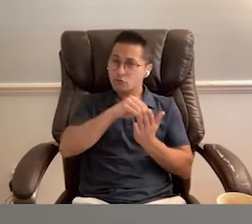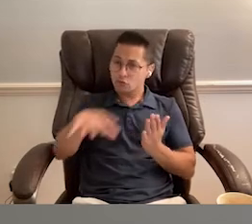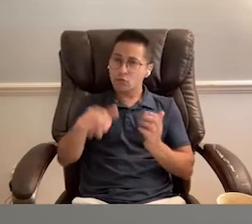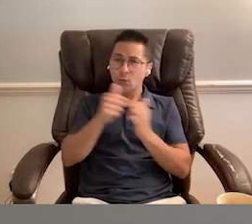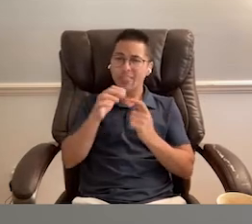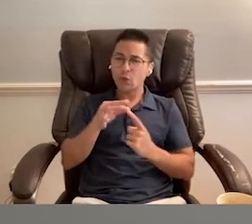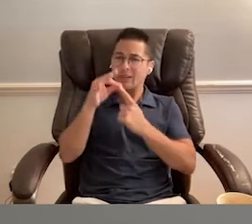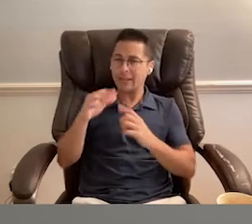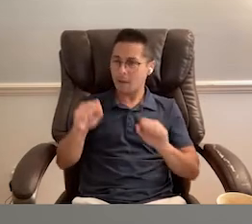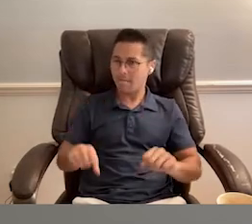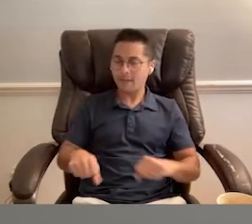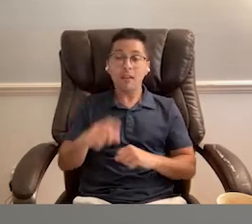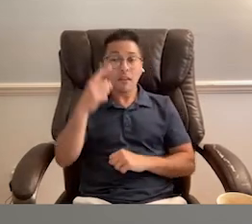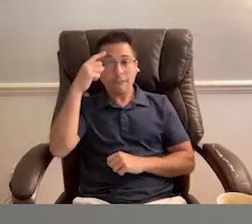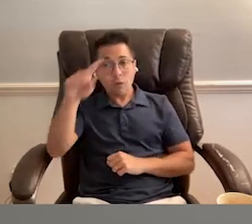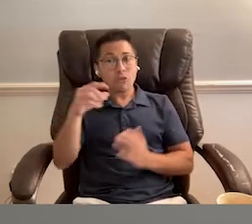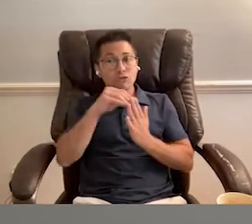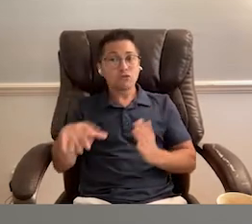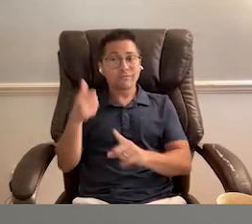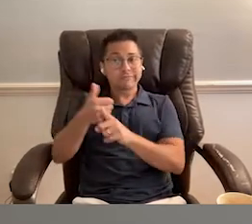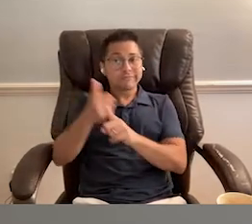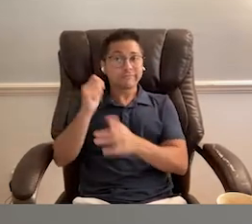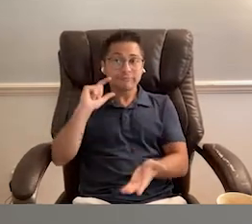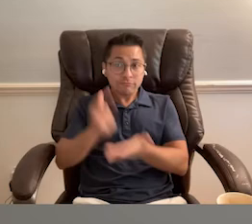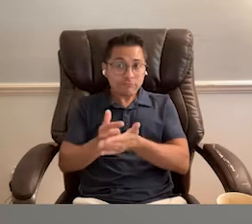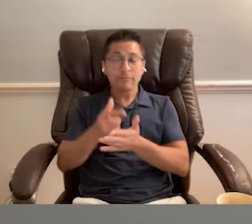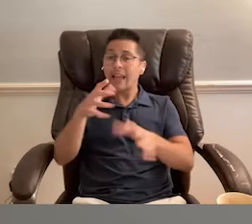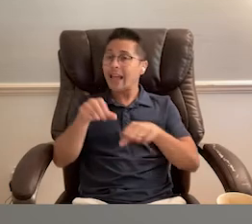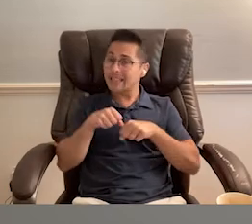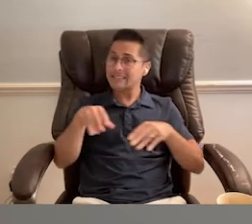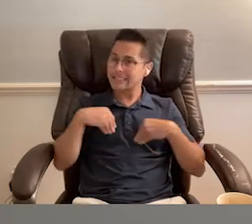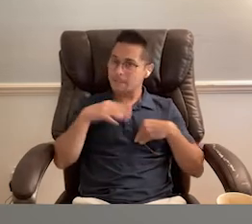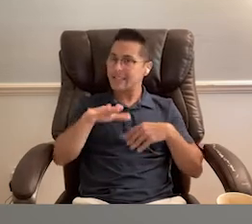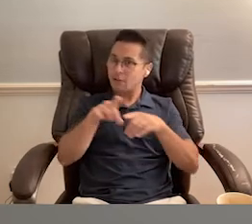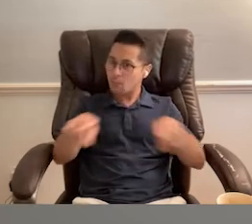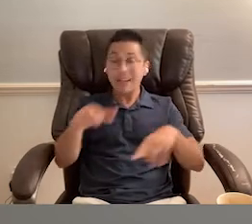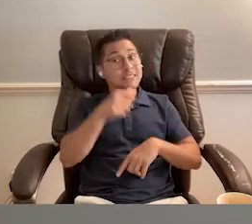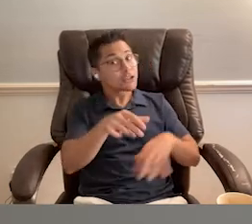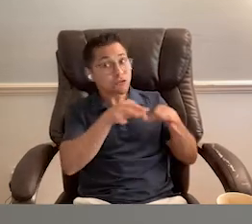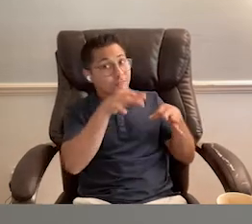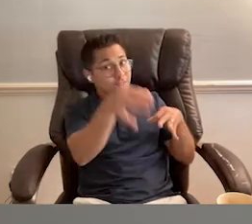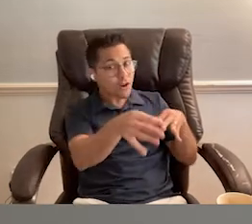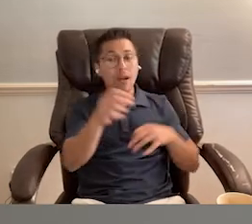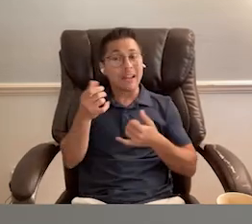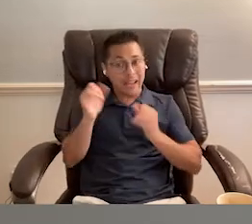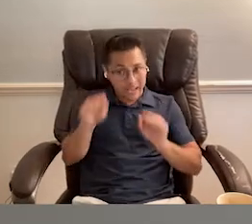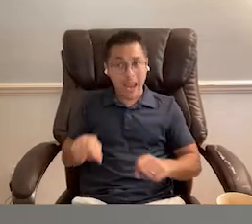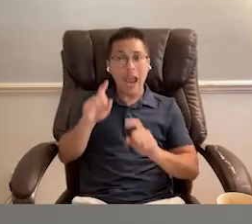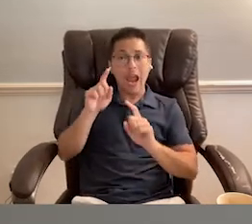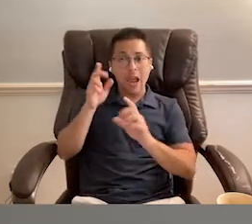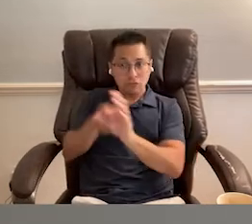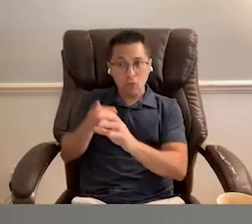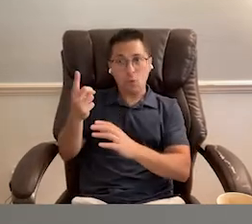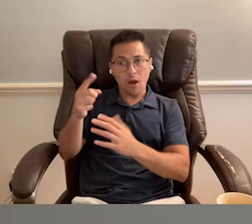Abilities. So a student who graduates, accepts their diploma, does not defer, can go into one of